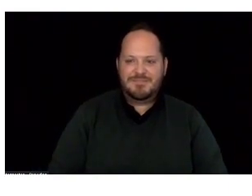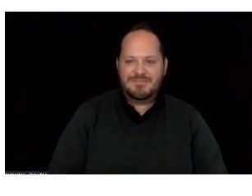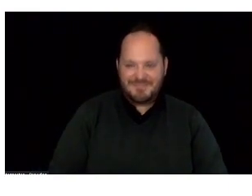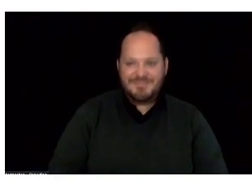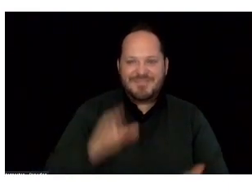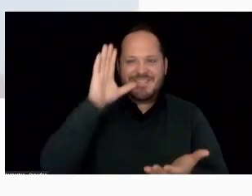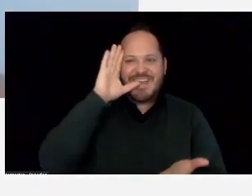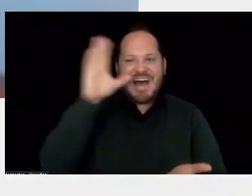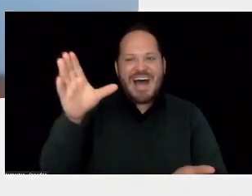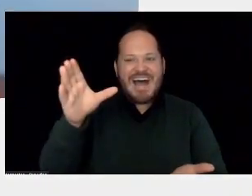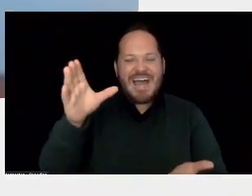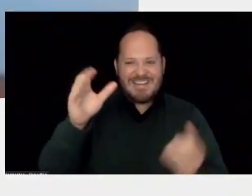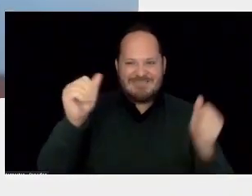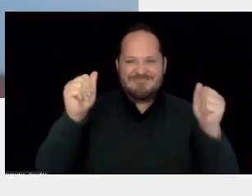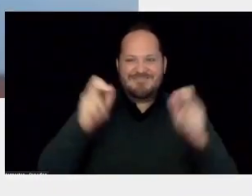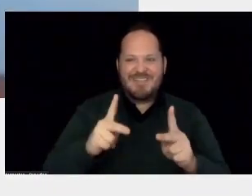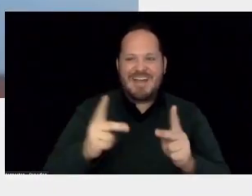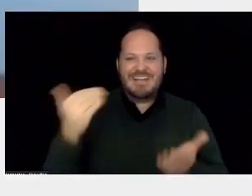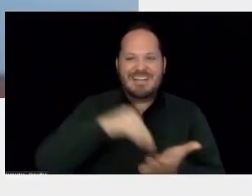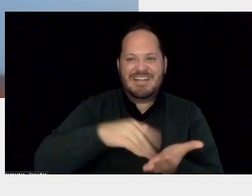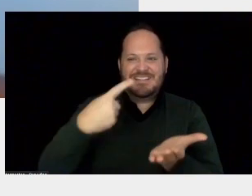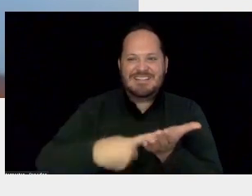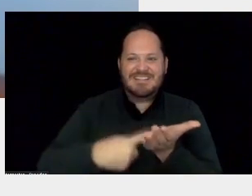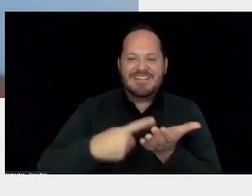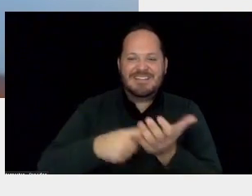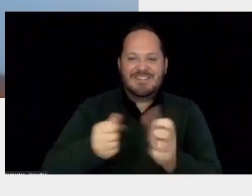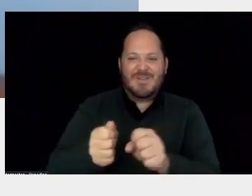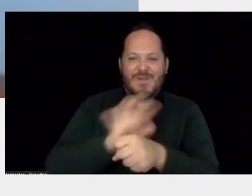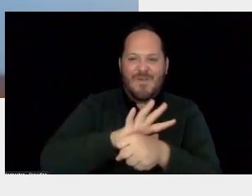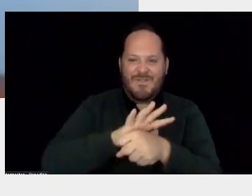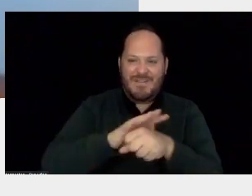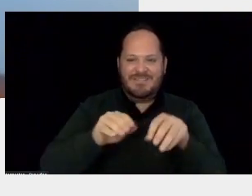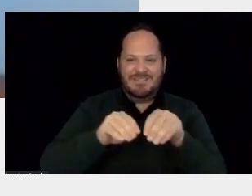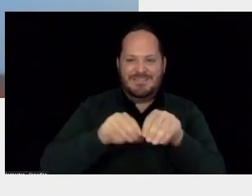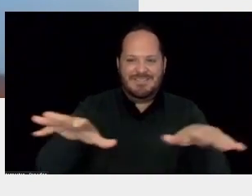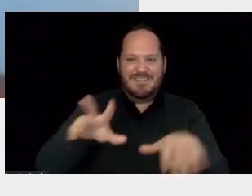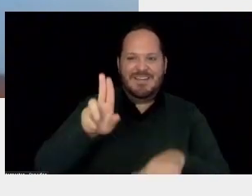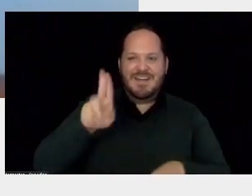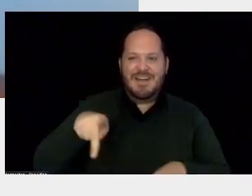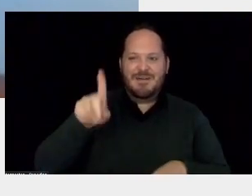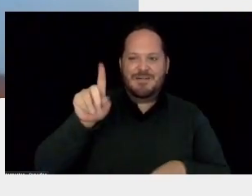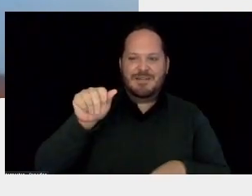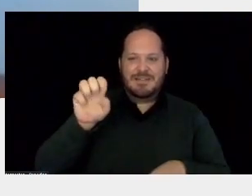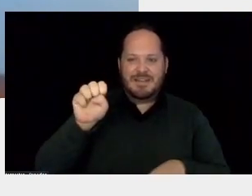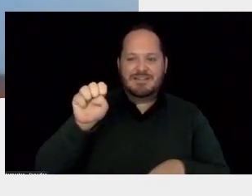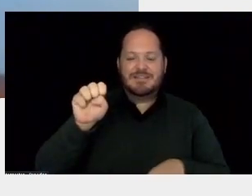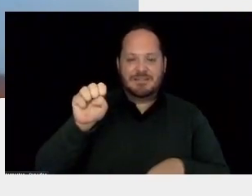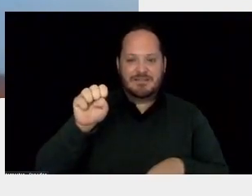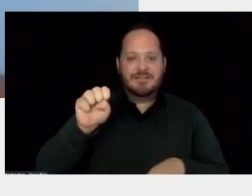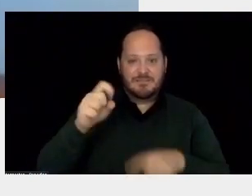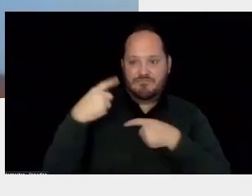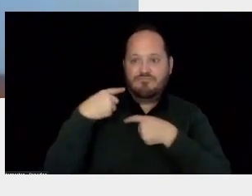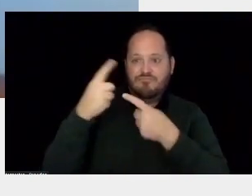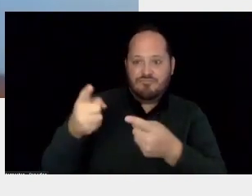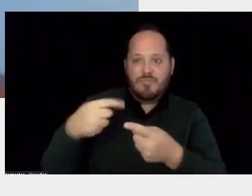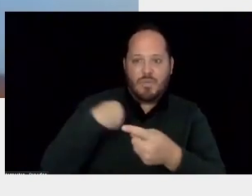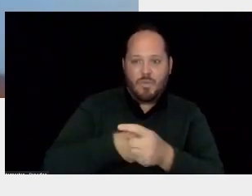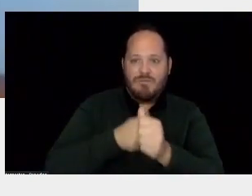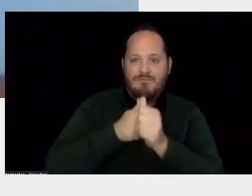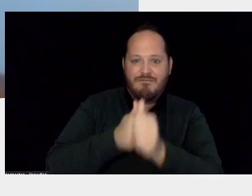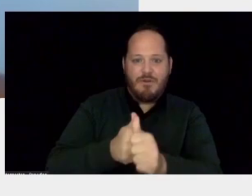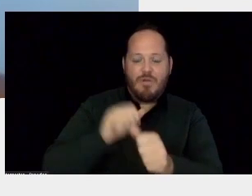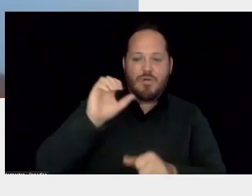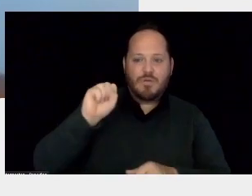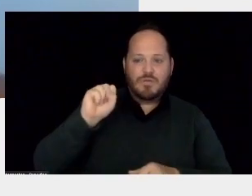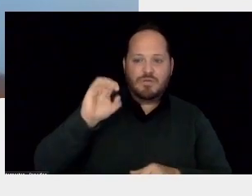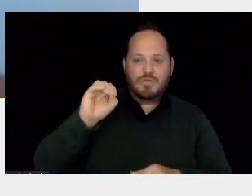Hi, we're back again to talk about COVID-19 updates. As we're social distancing from multiple locations and